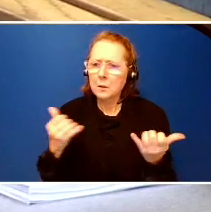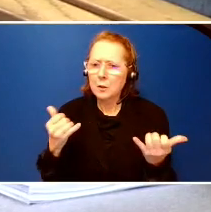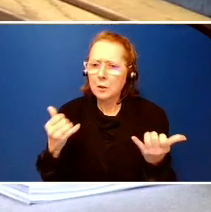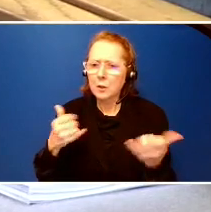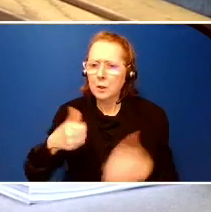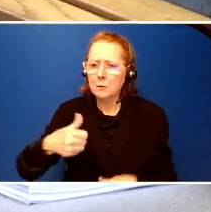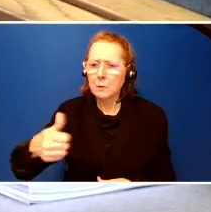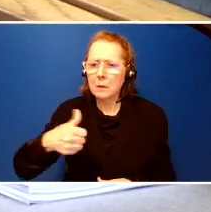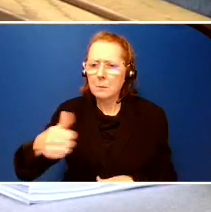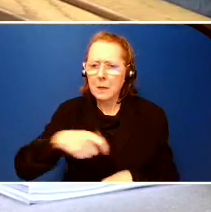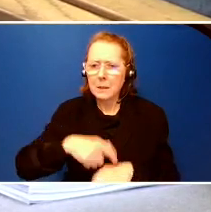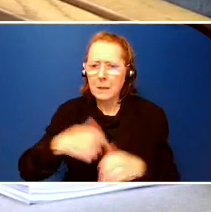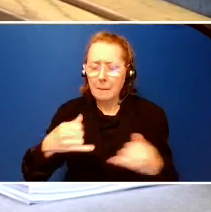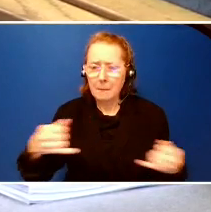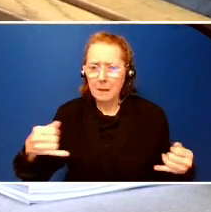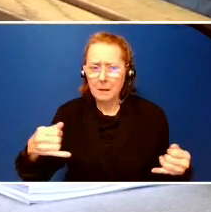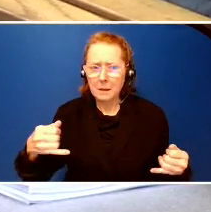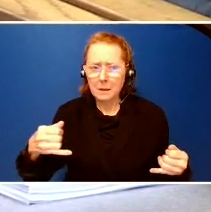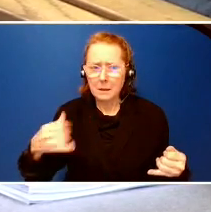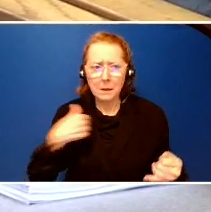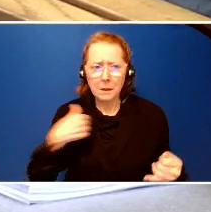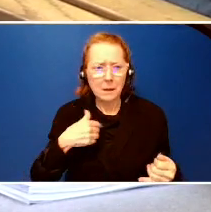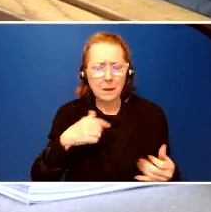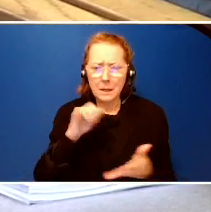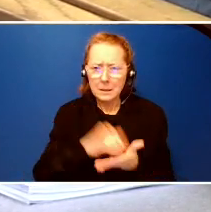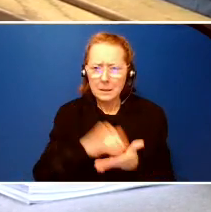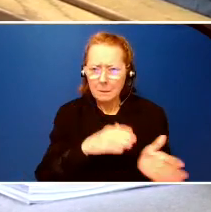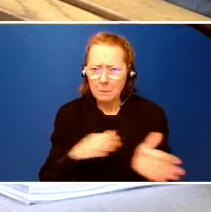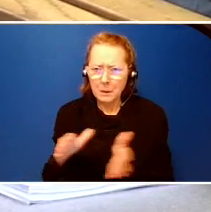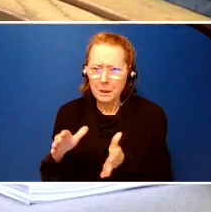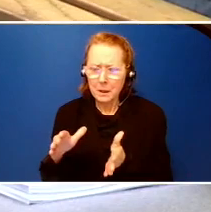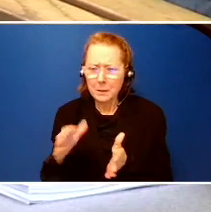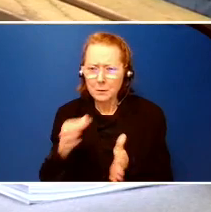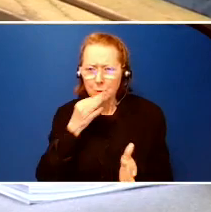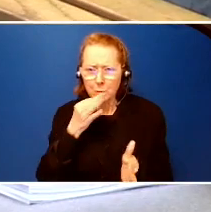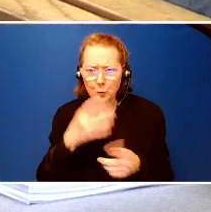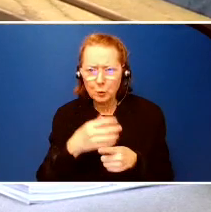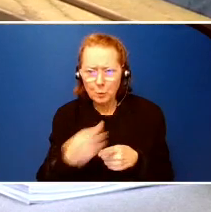transportation timeline? Is that plan soon